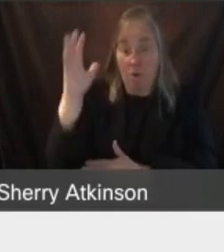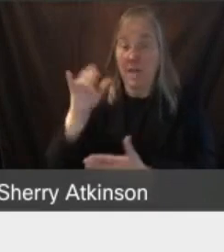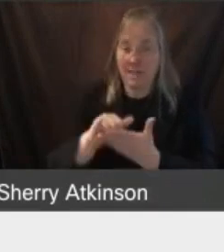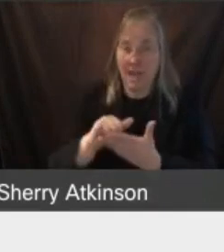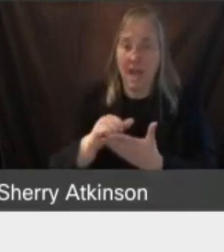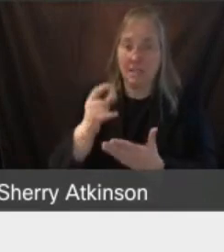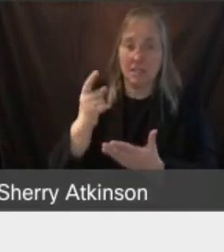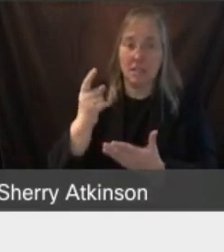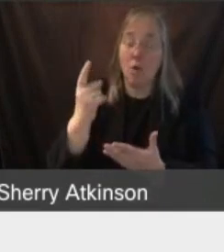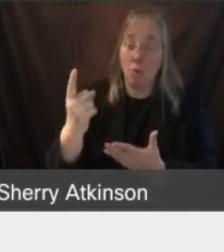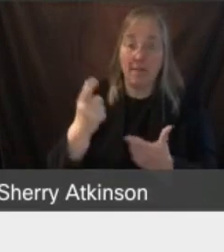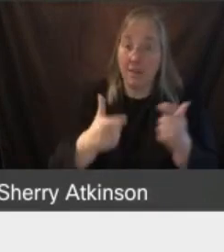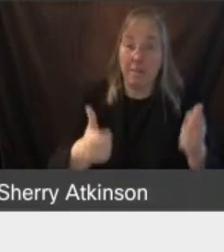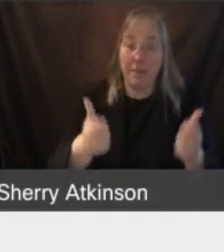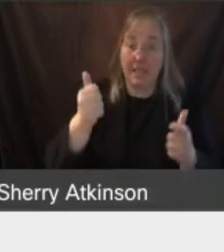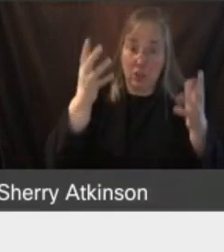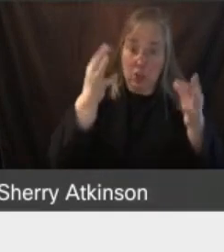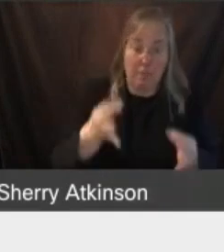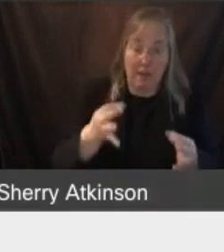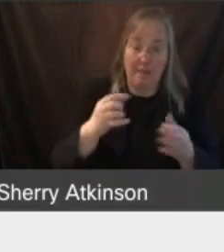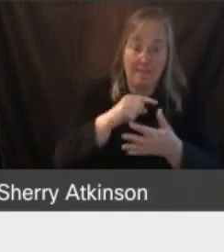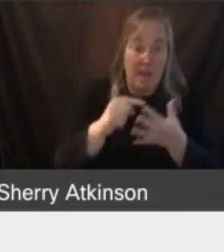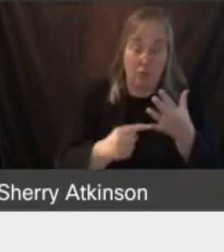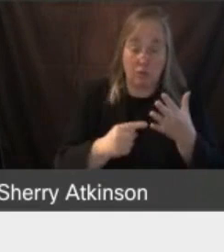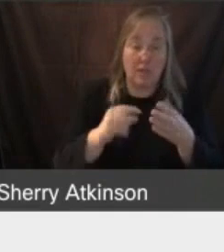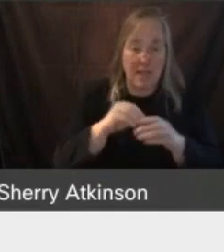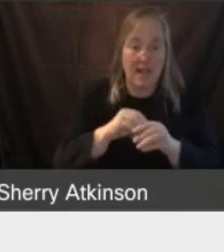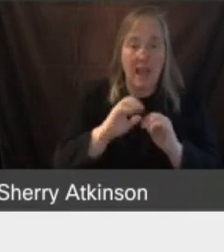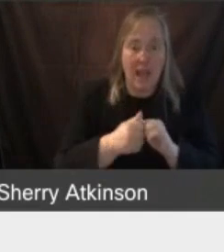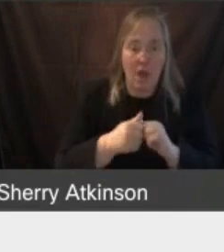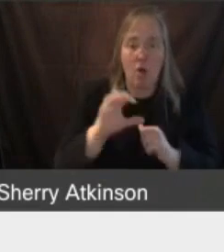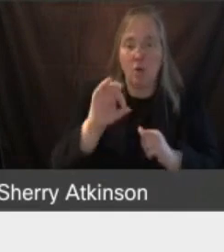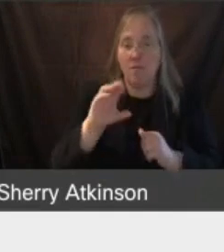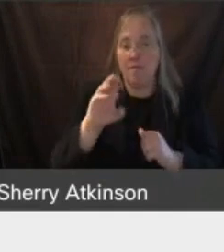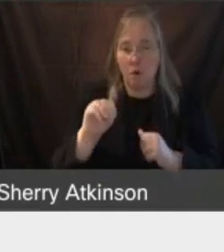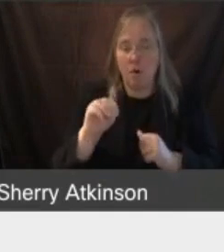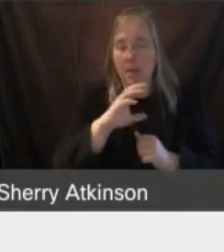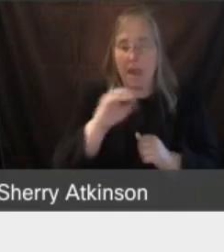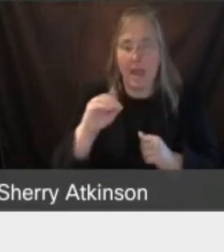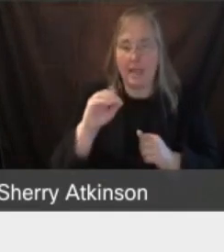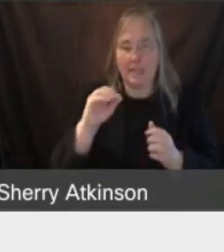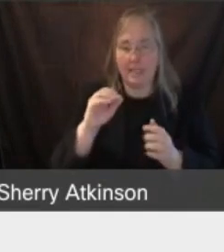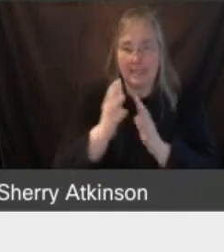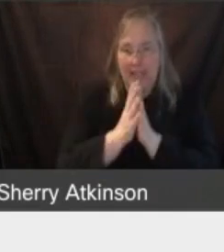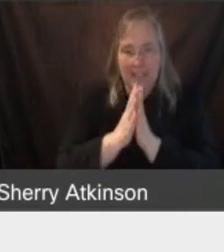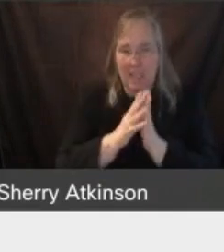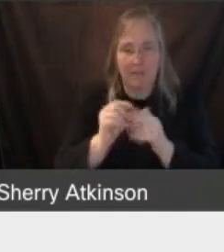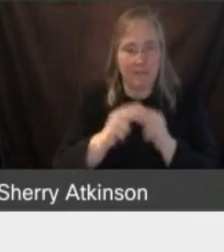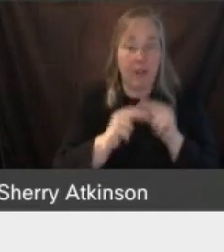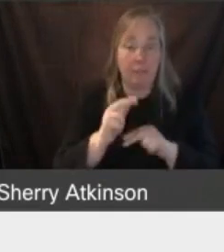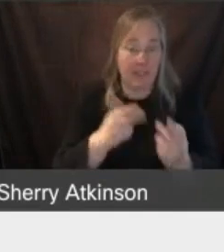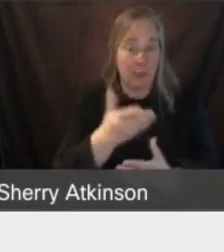determining factors in how the form and the density of development. Good stuff. Thanks,